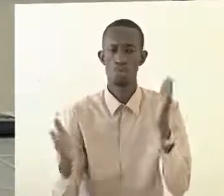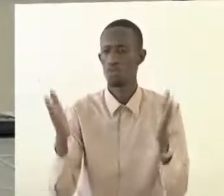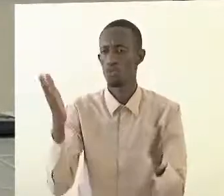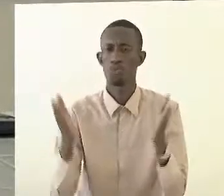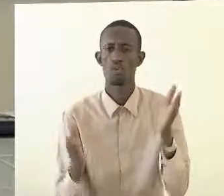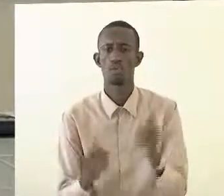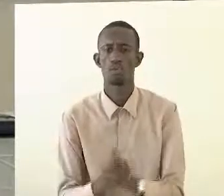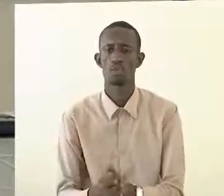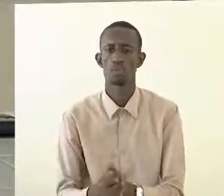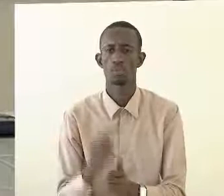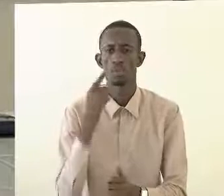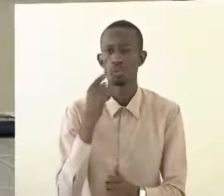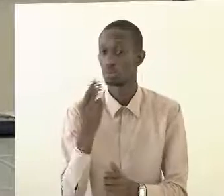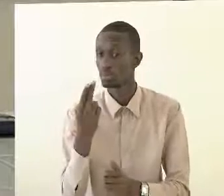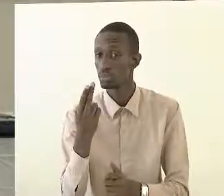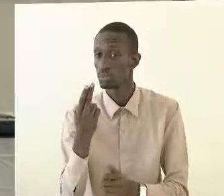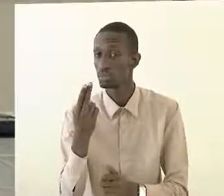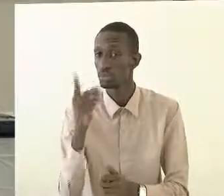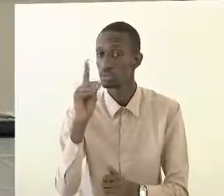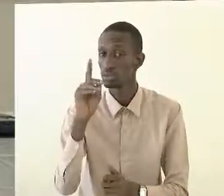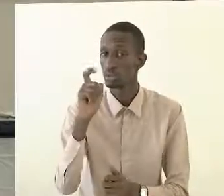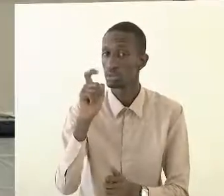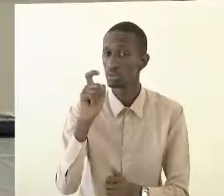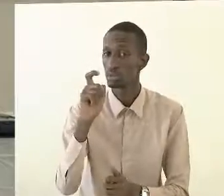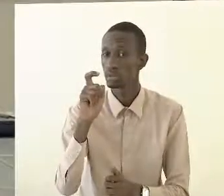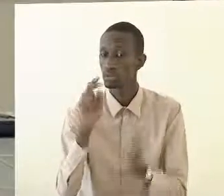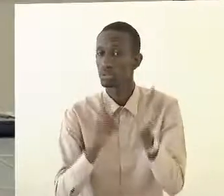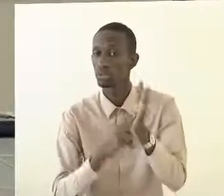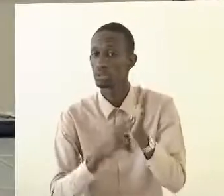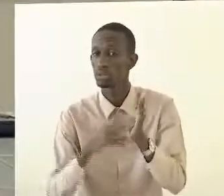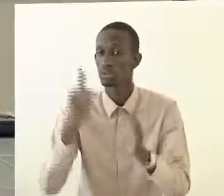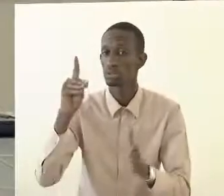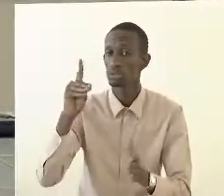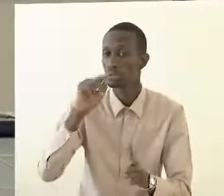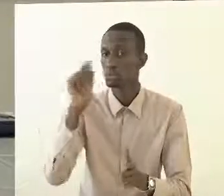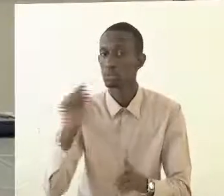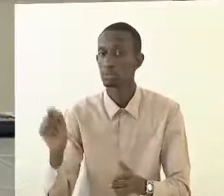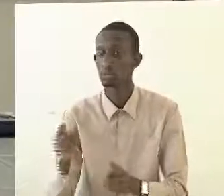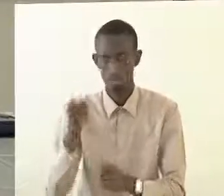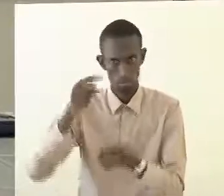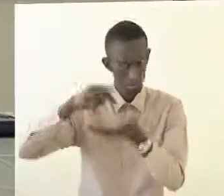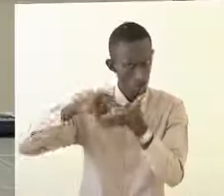get 2 dx, which is equal to dz. Means that